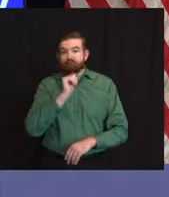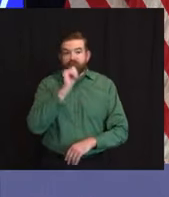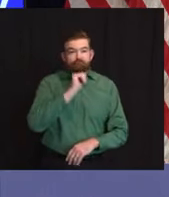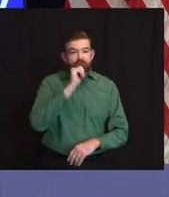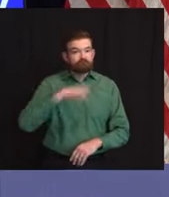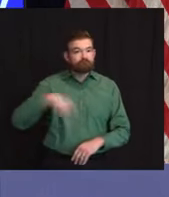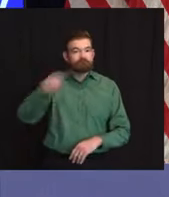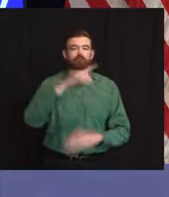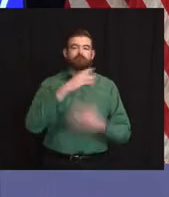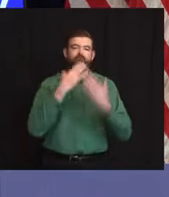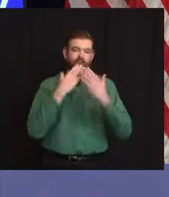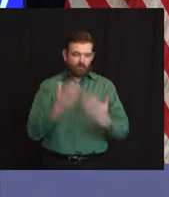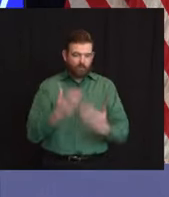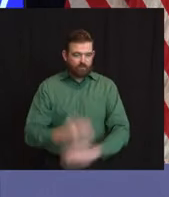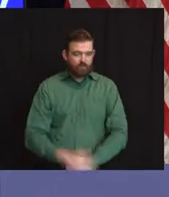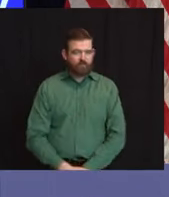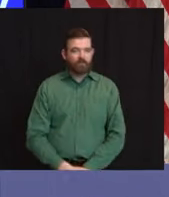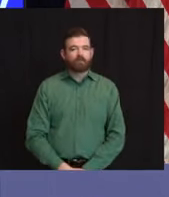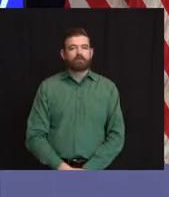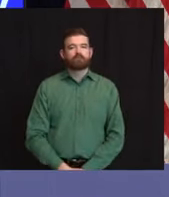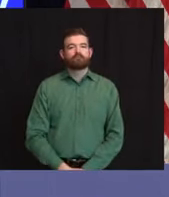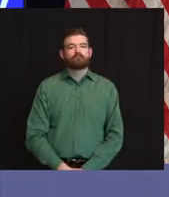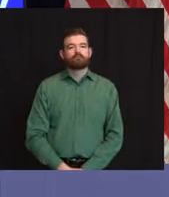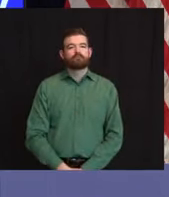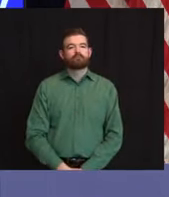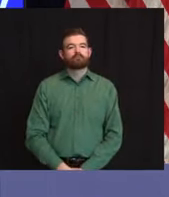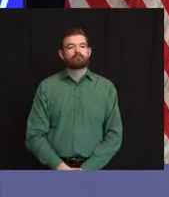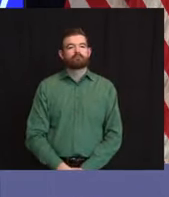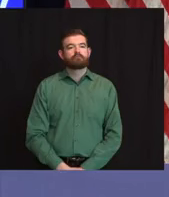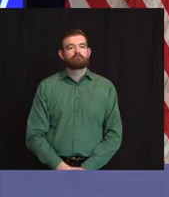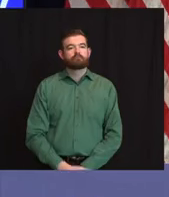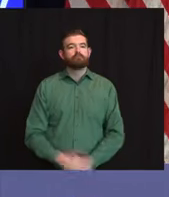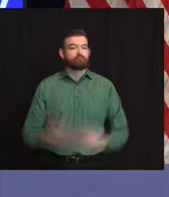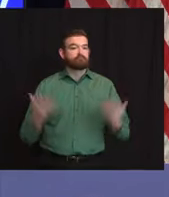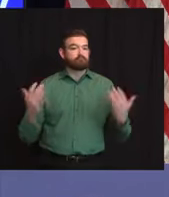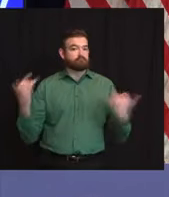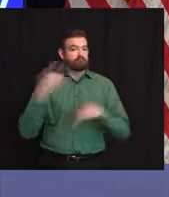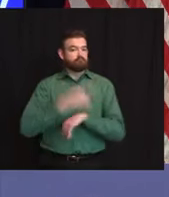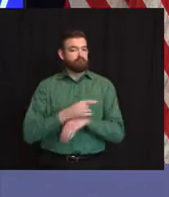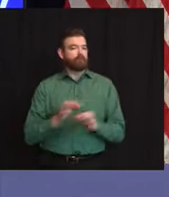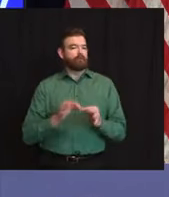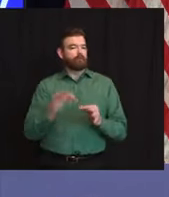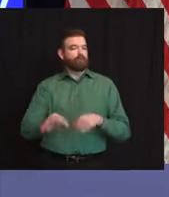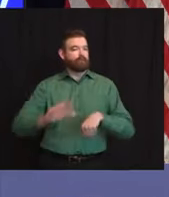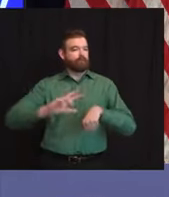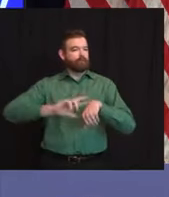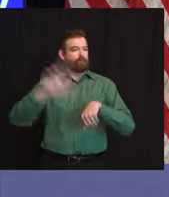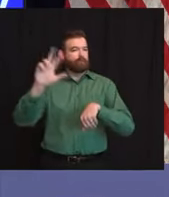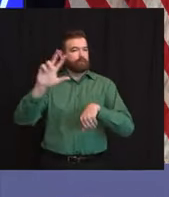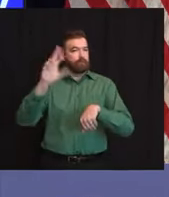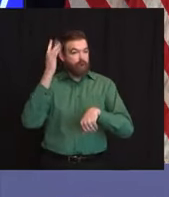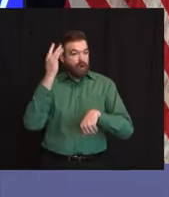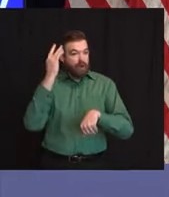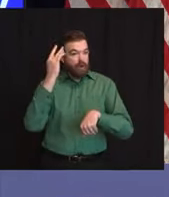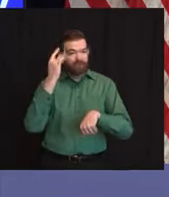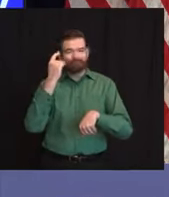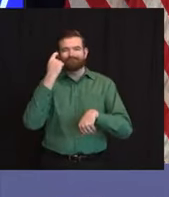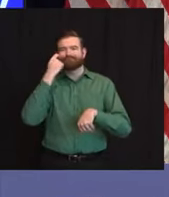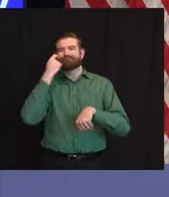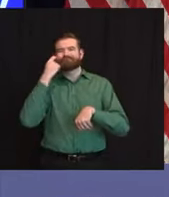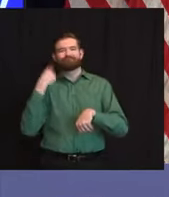both in allowing us to move this to 3 o'clock today due to the White House VTC, which we'll come back to in a few minutes.